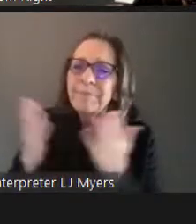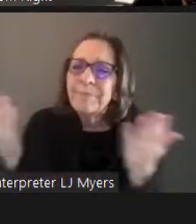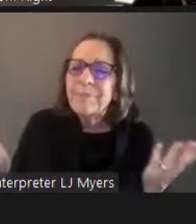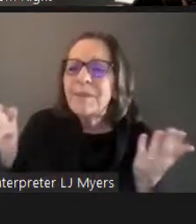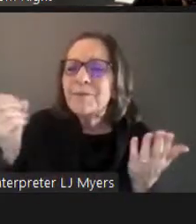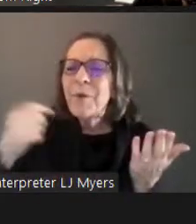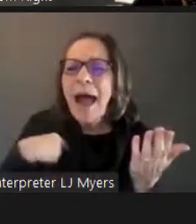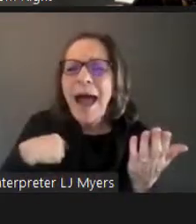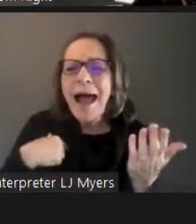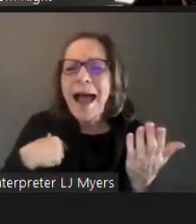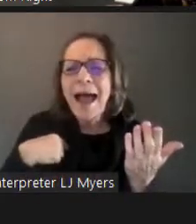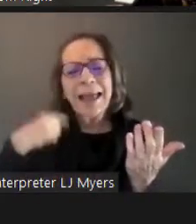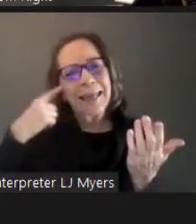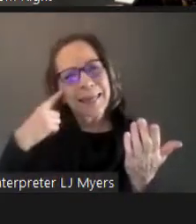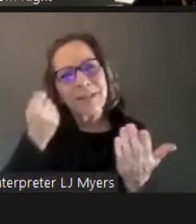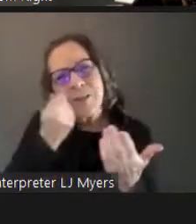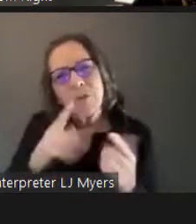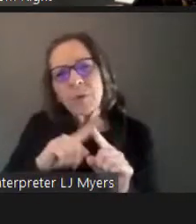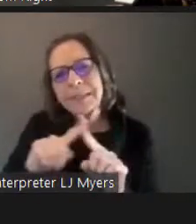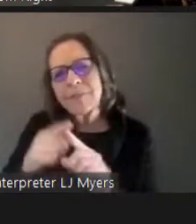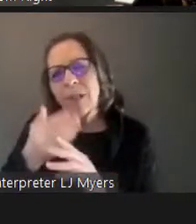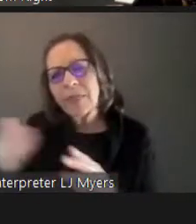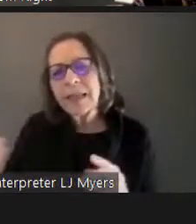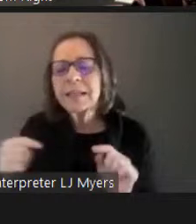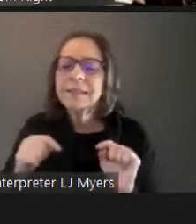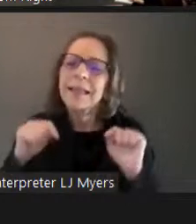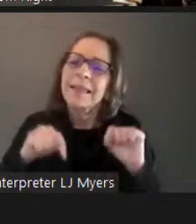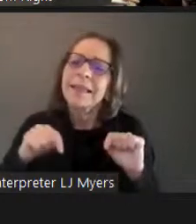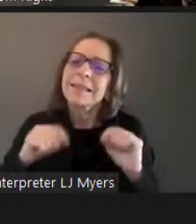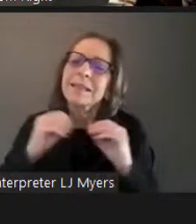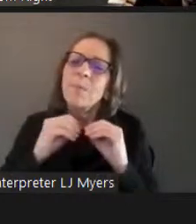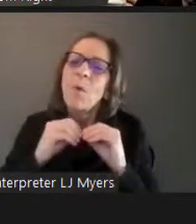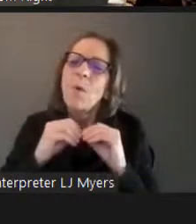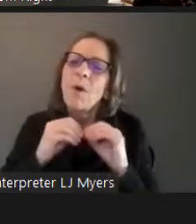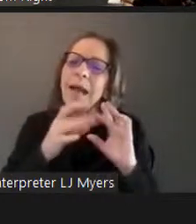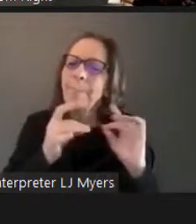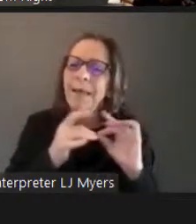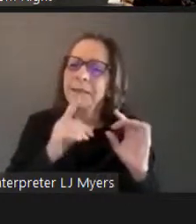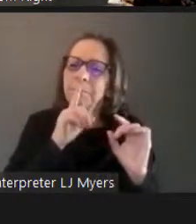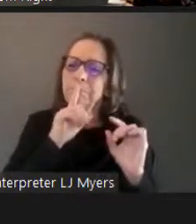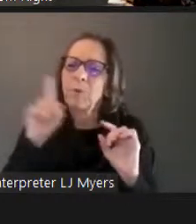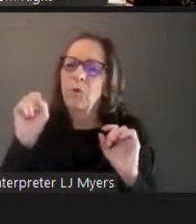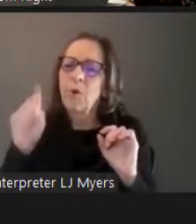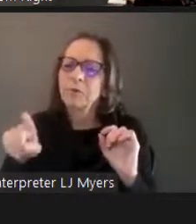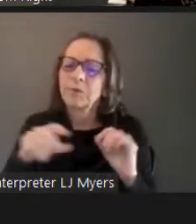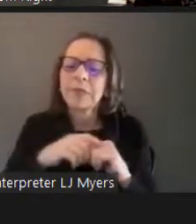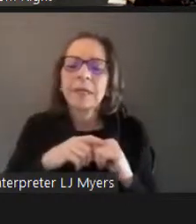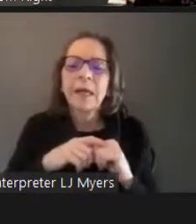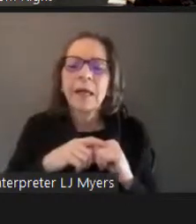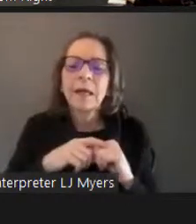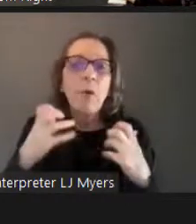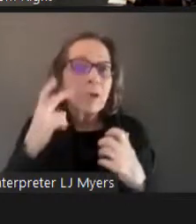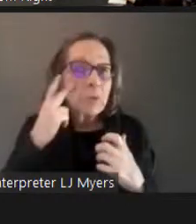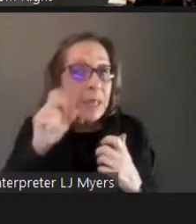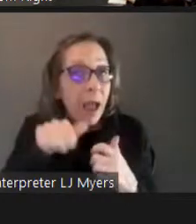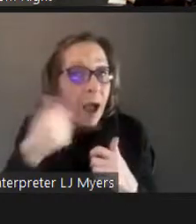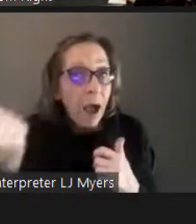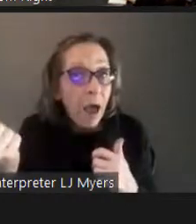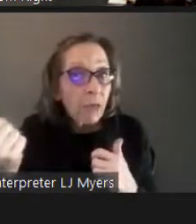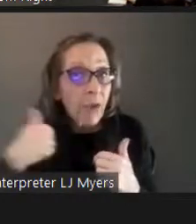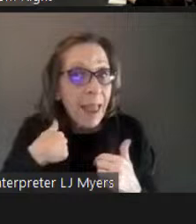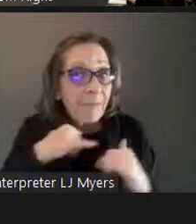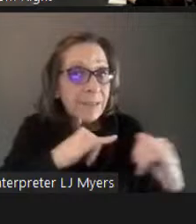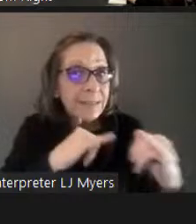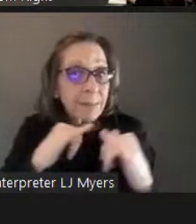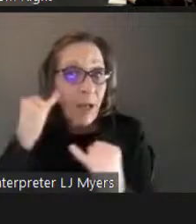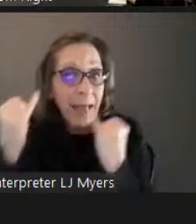So I think there's like a few different things. This is more of like a comment, and I'd like to see if anybody else has any similar